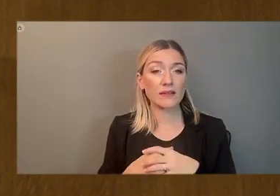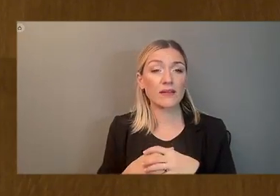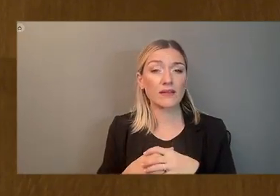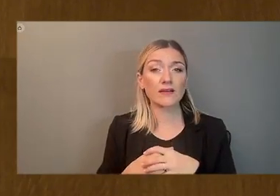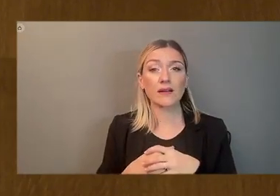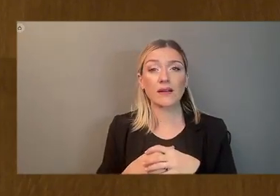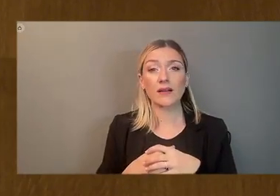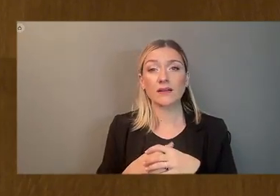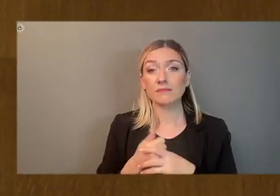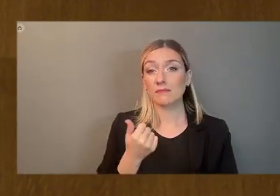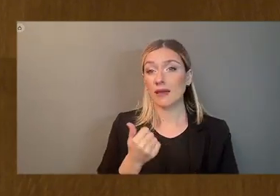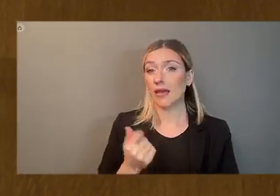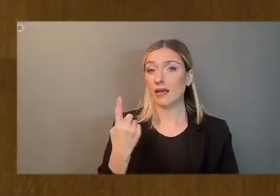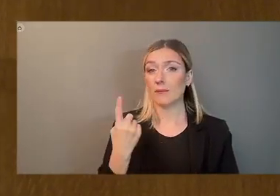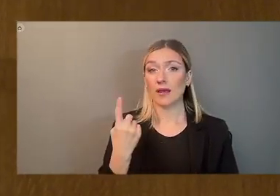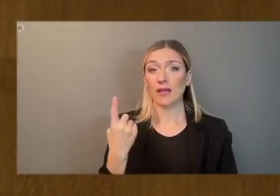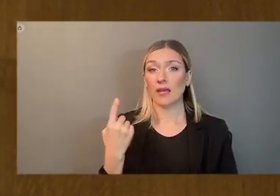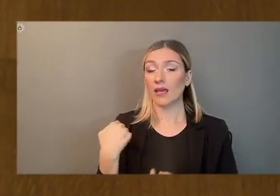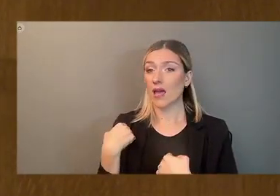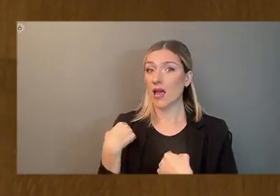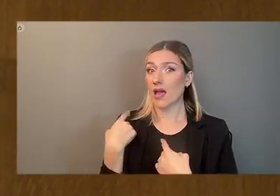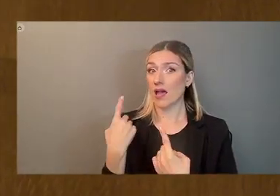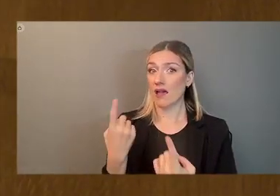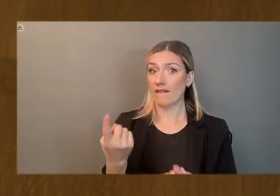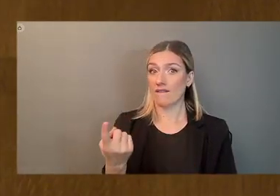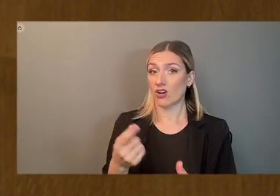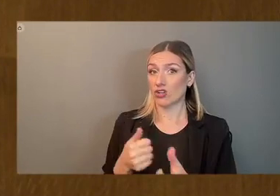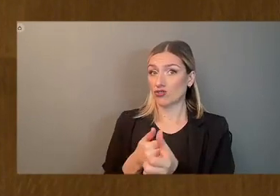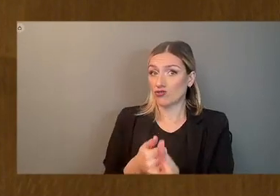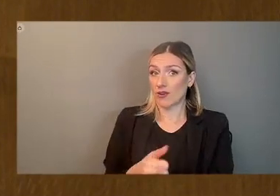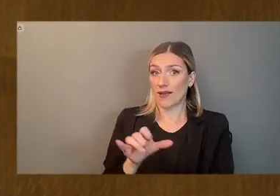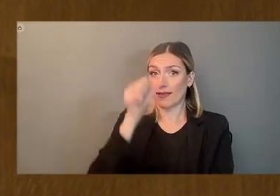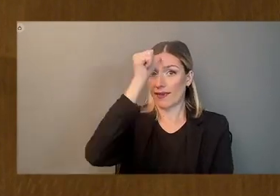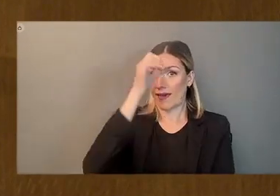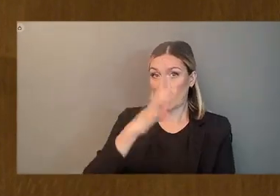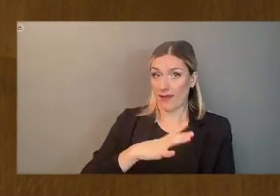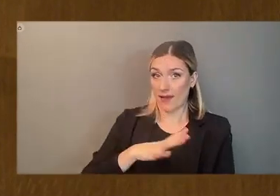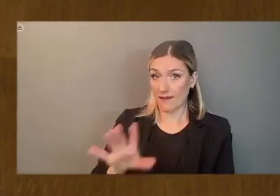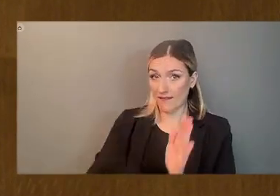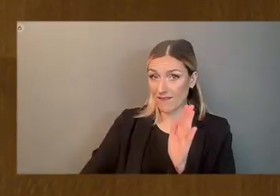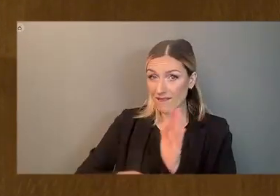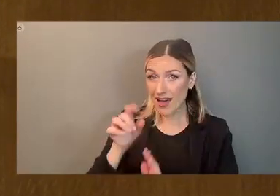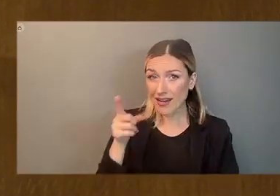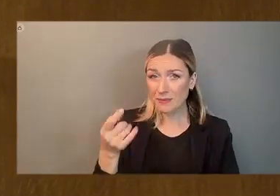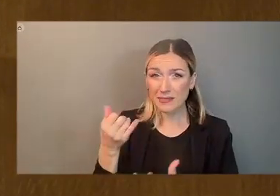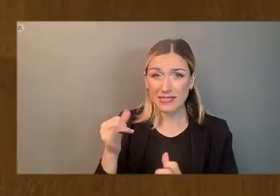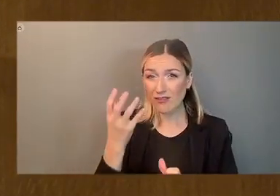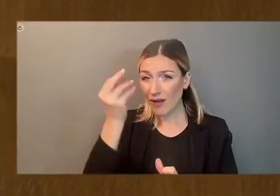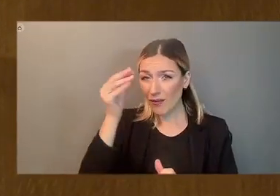Was anybody ever able to track this guy down, or is he still out there?